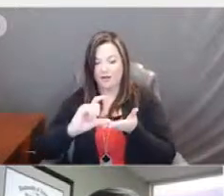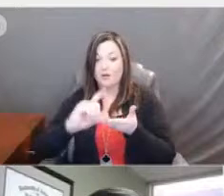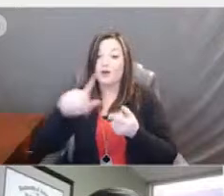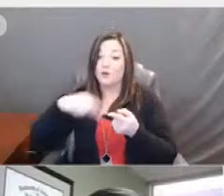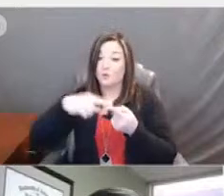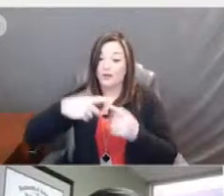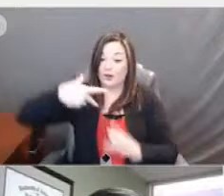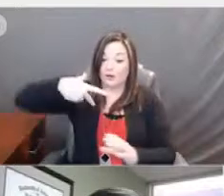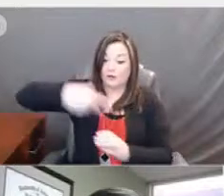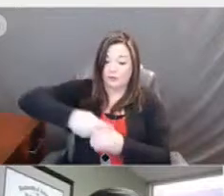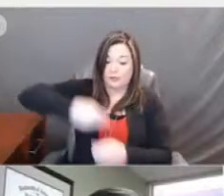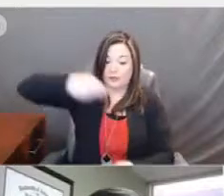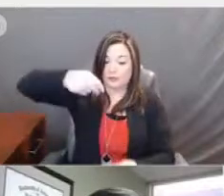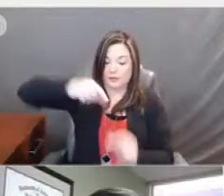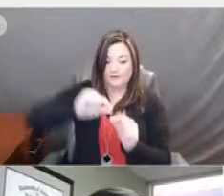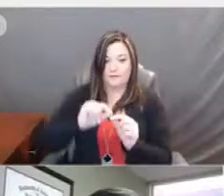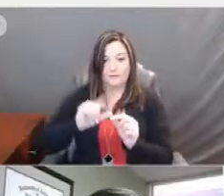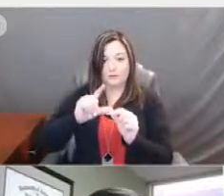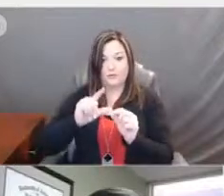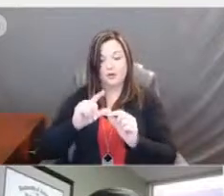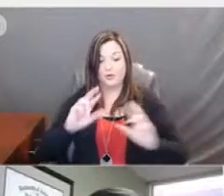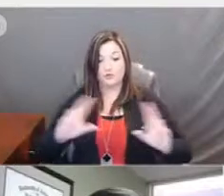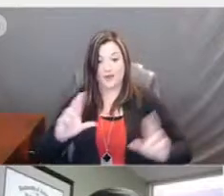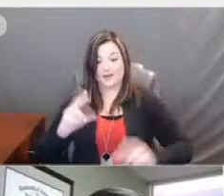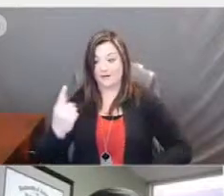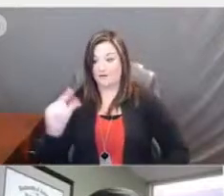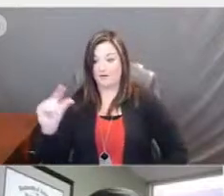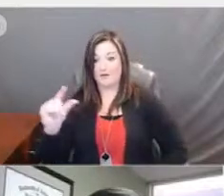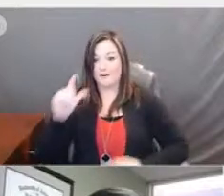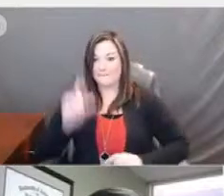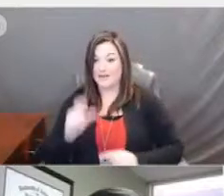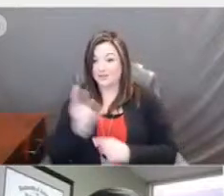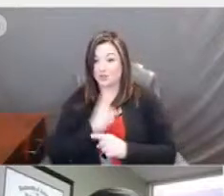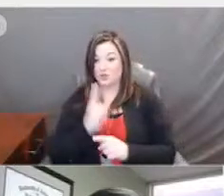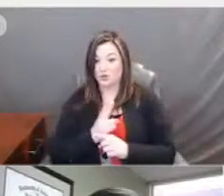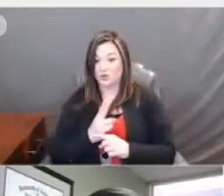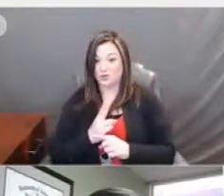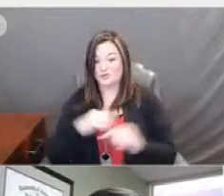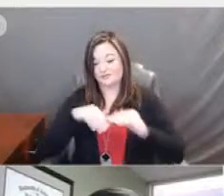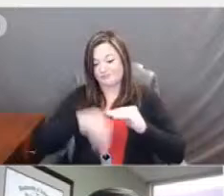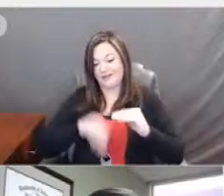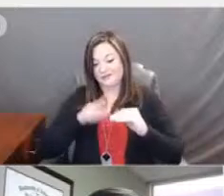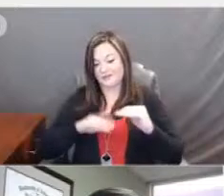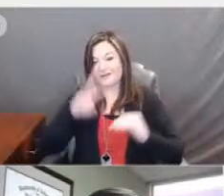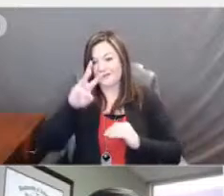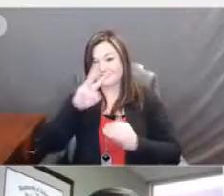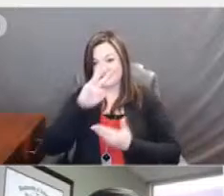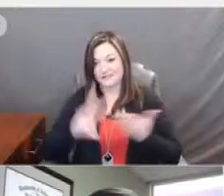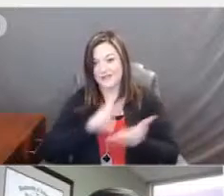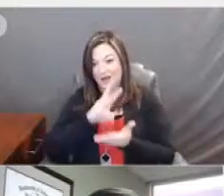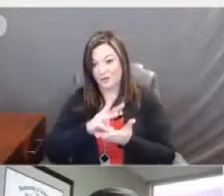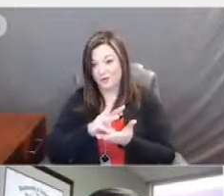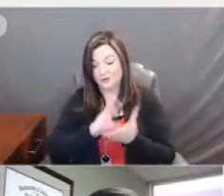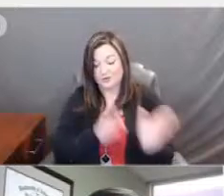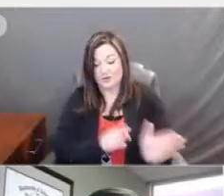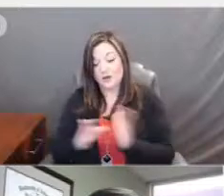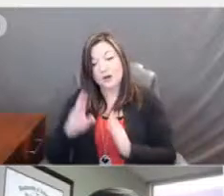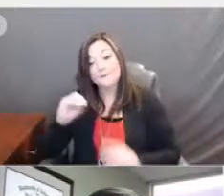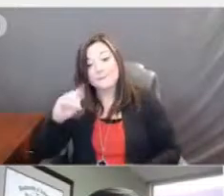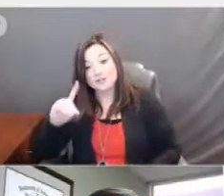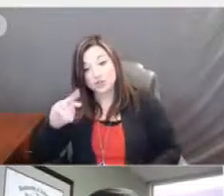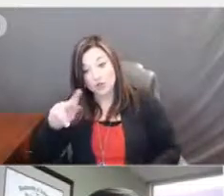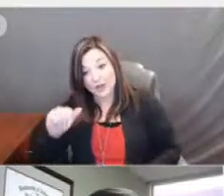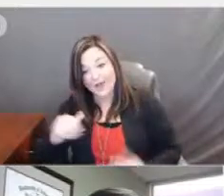with the needle for the first time, you have to use all those doses within 6 hours. And for the Moderna vaccine, it has